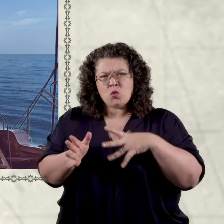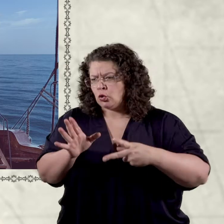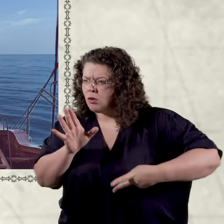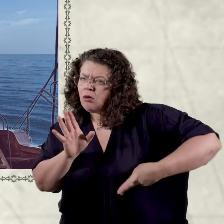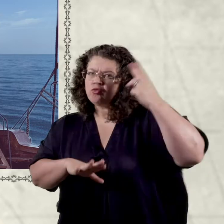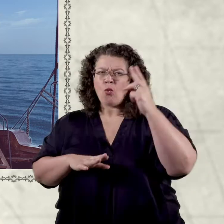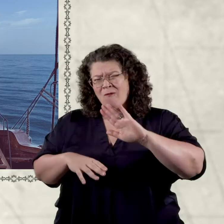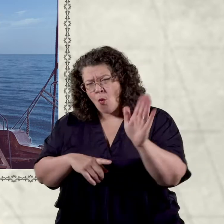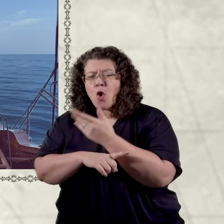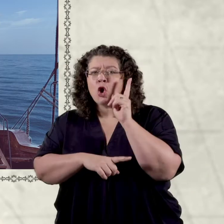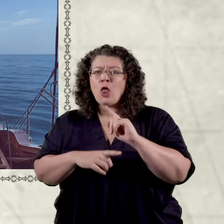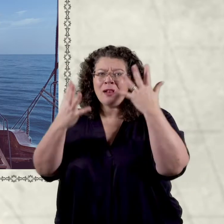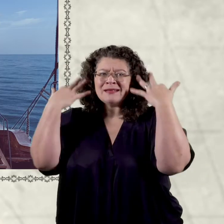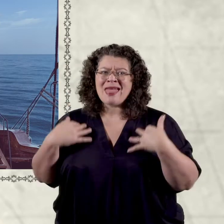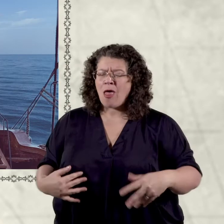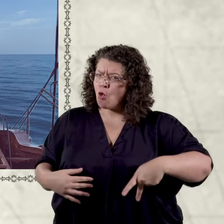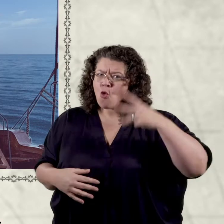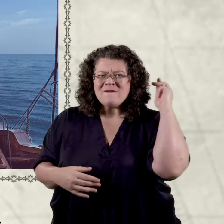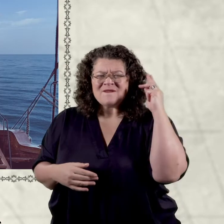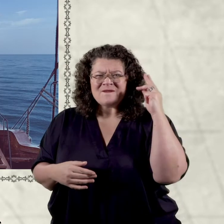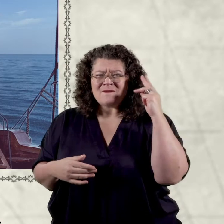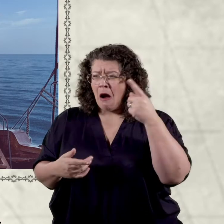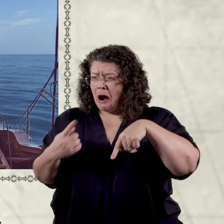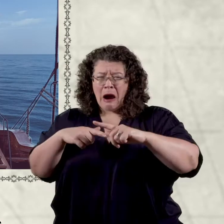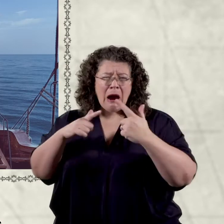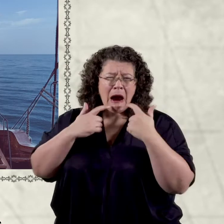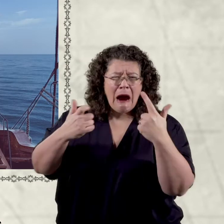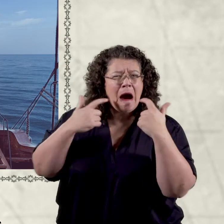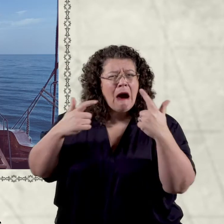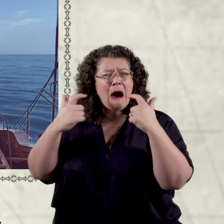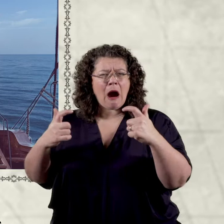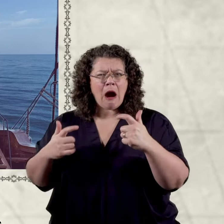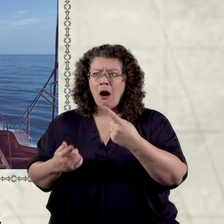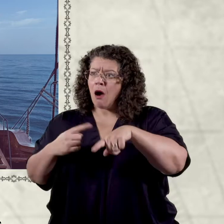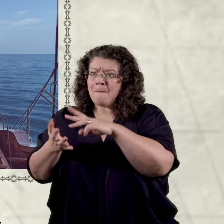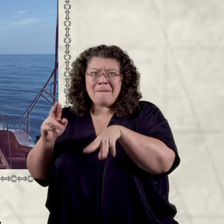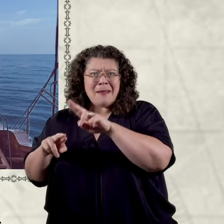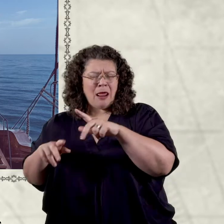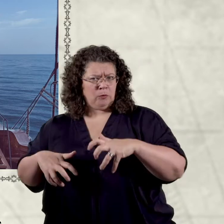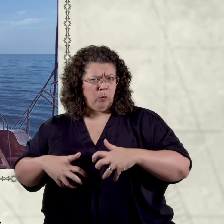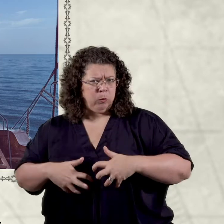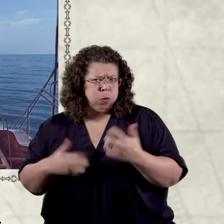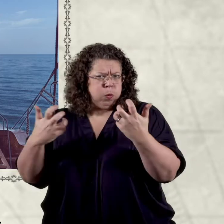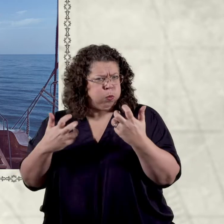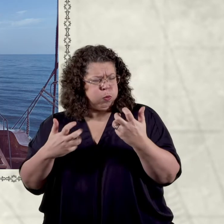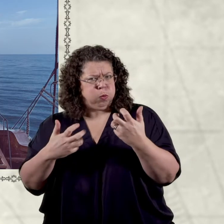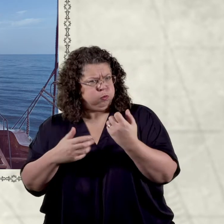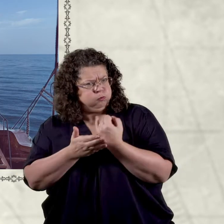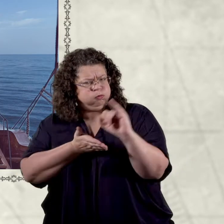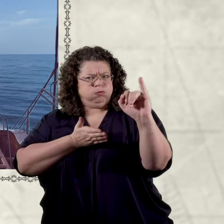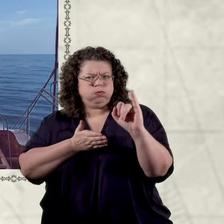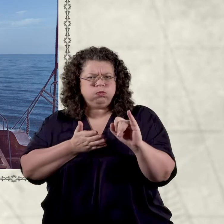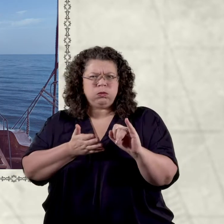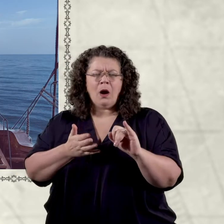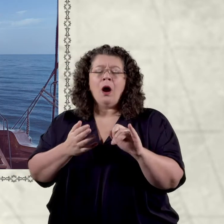to cut the girl's hair off. Well, there was screaming, there were angry protests from these girls' parents, until eventually